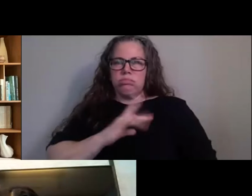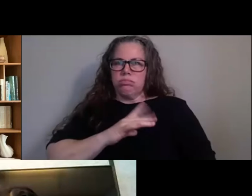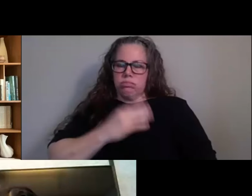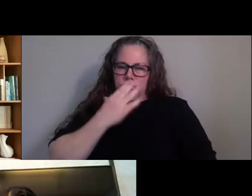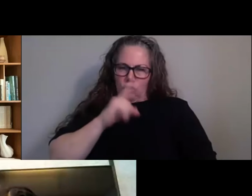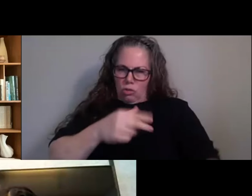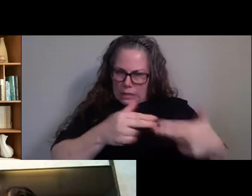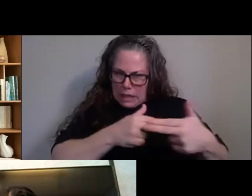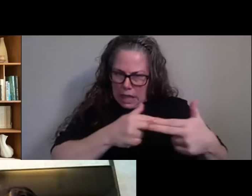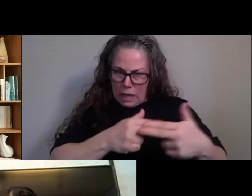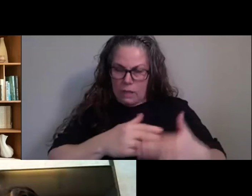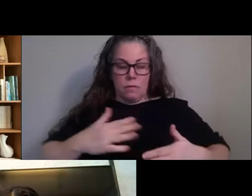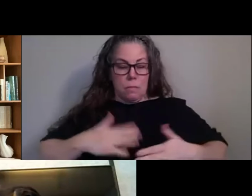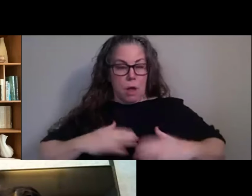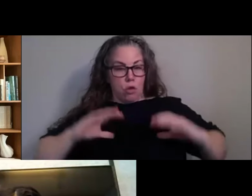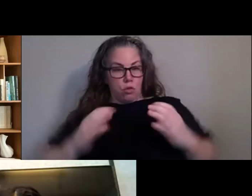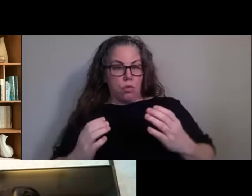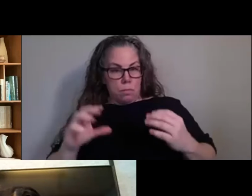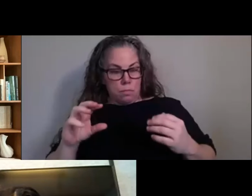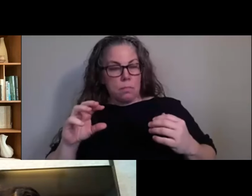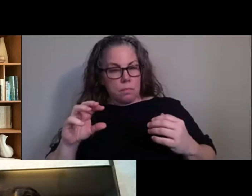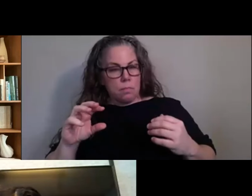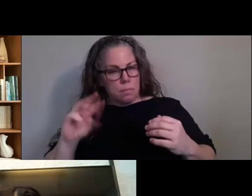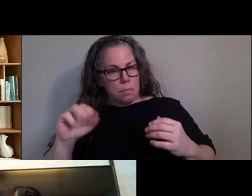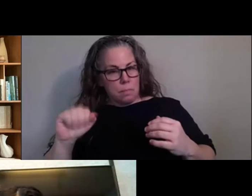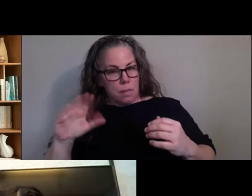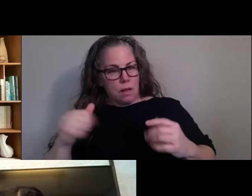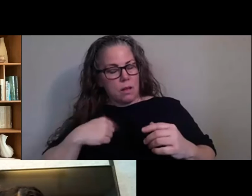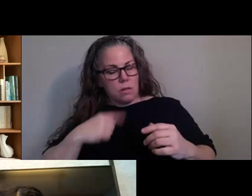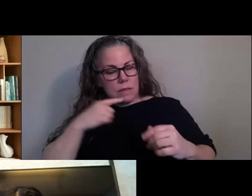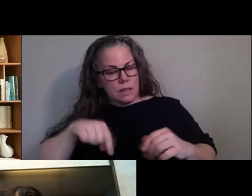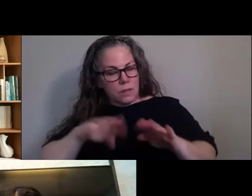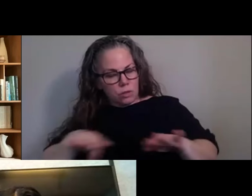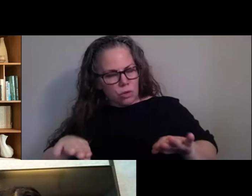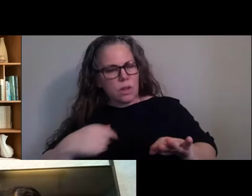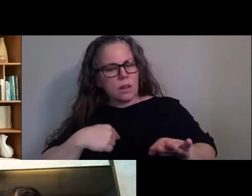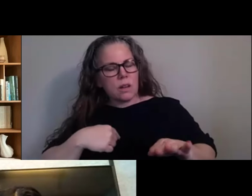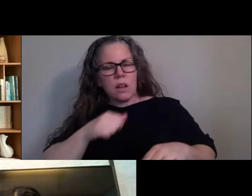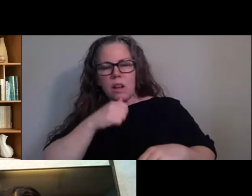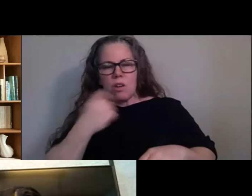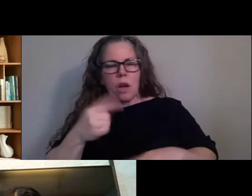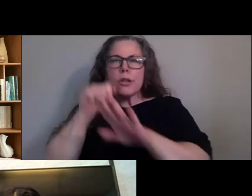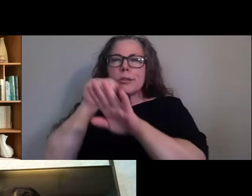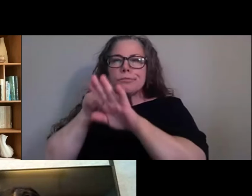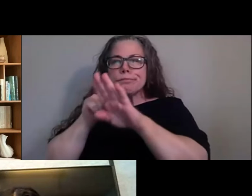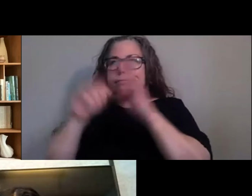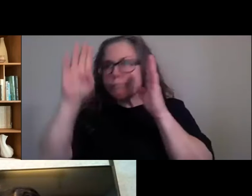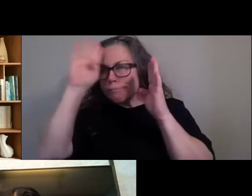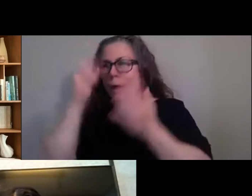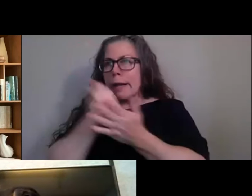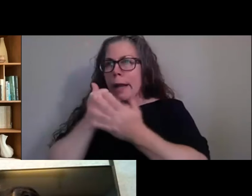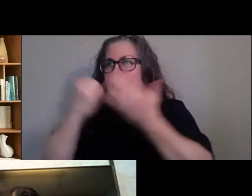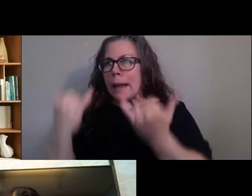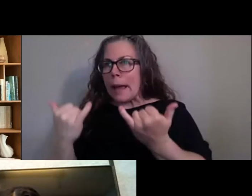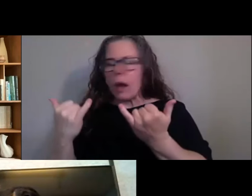that our group has learned, it's really important, is not to just knock on your legislator's door when you need them, but to